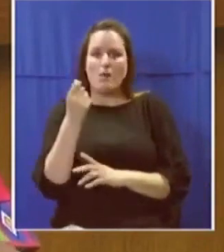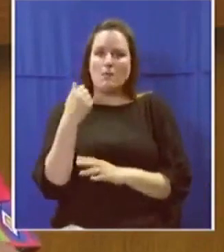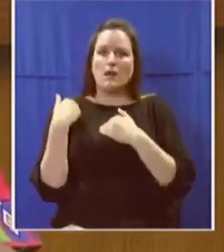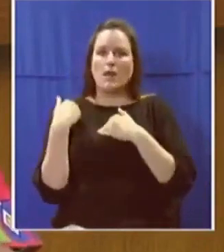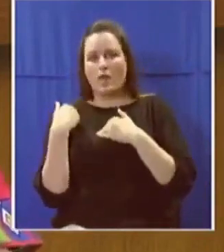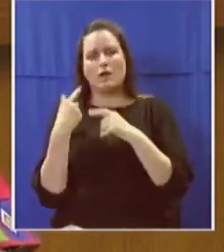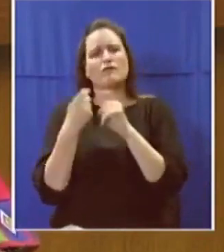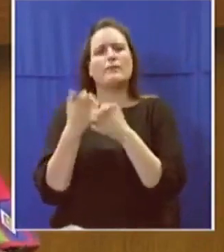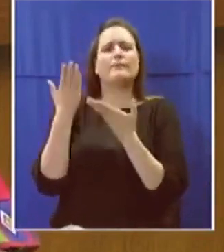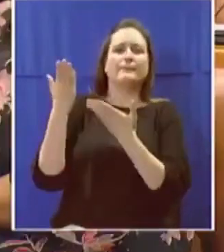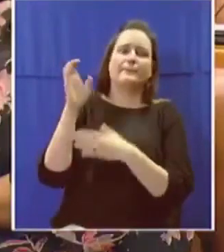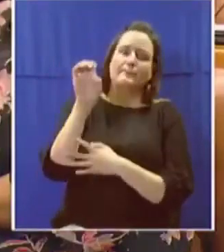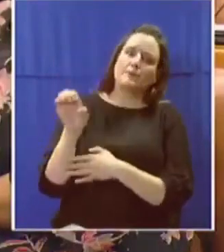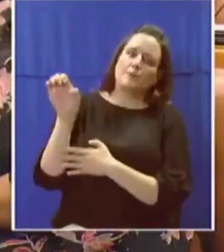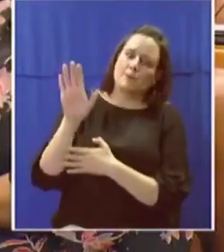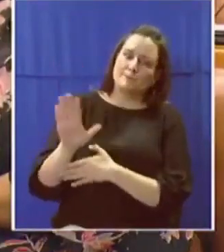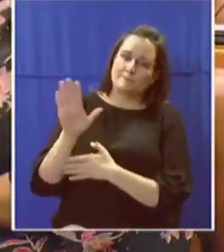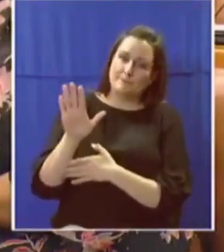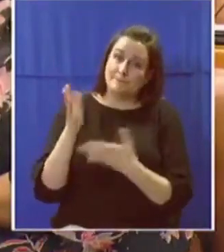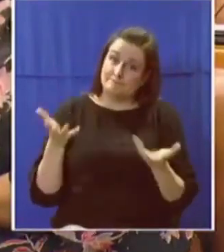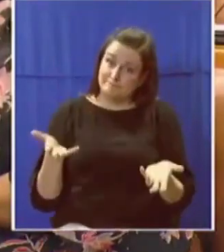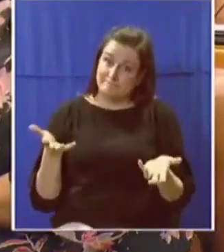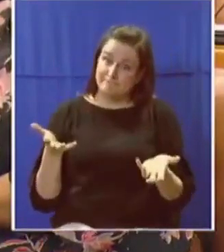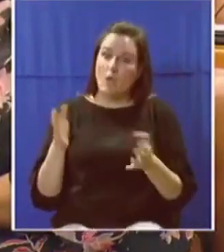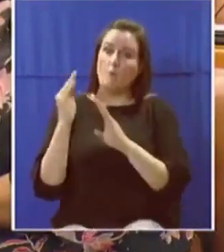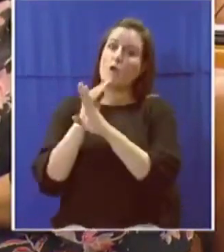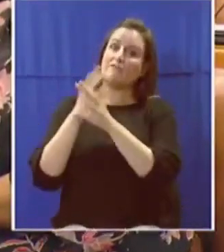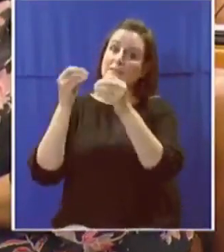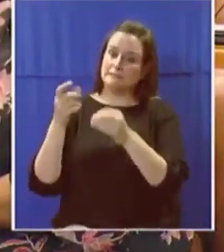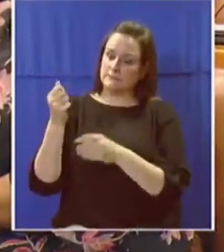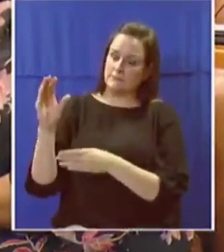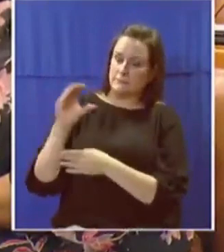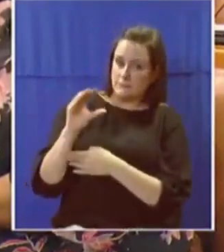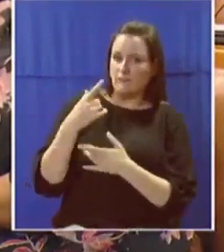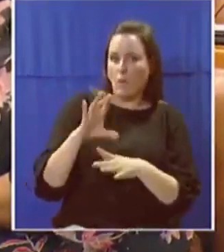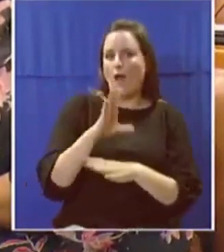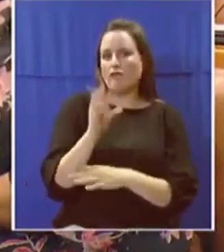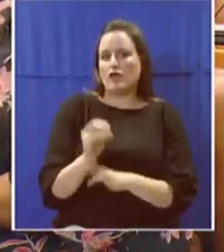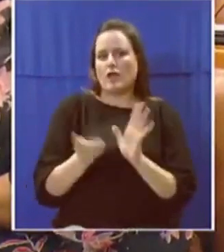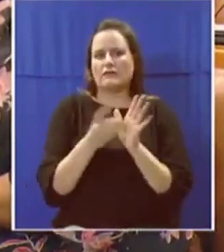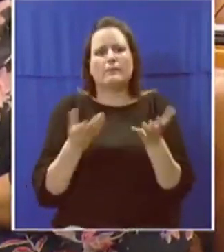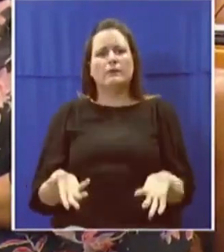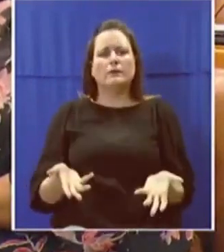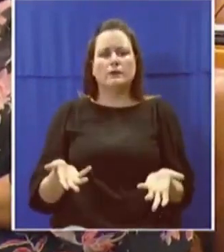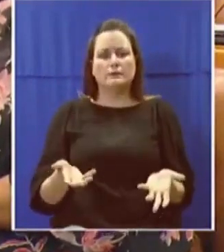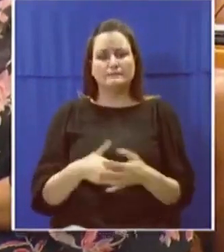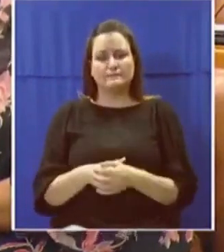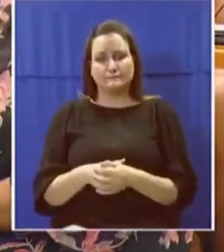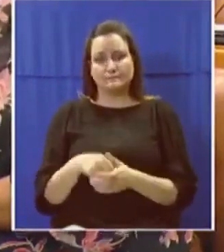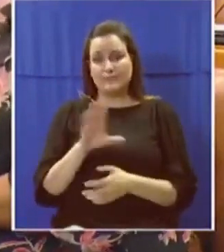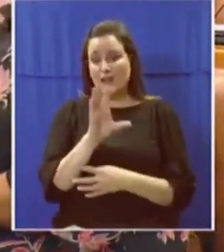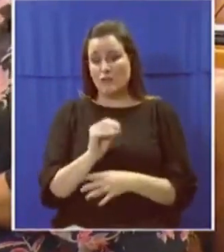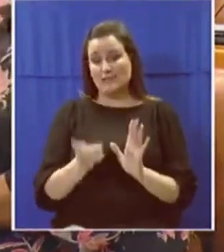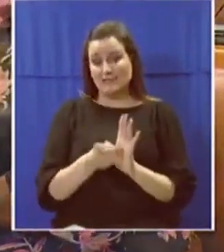reliant on and utilizing private sector institutions to develop the African infrastructure. African development